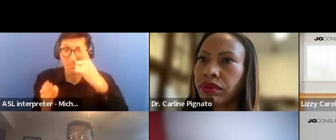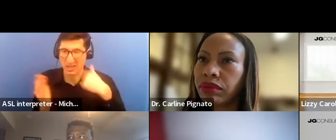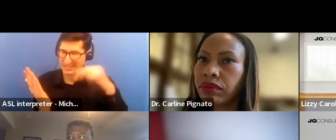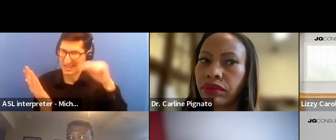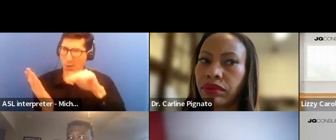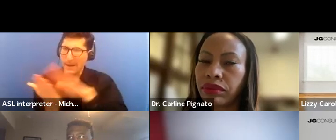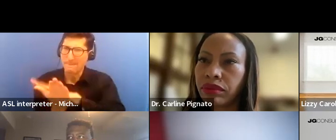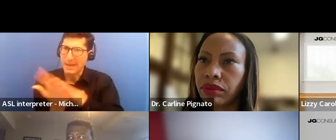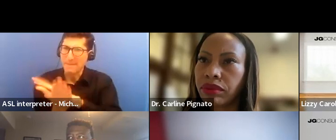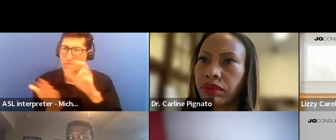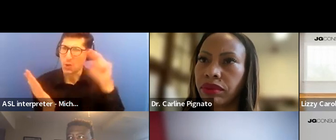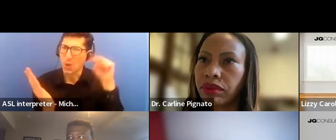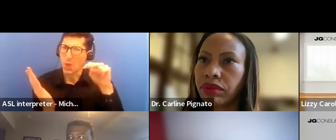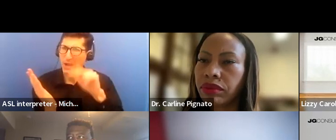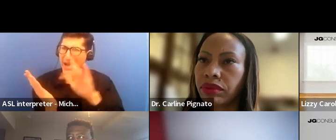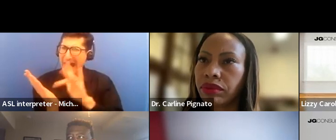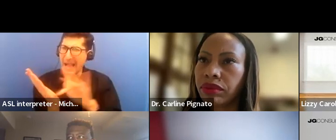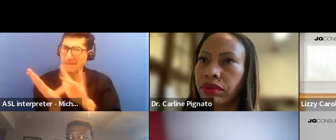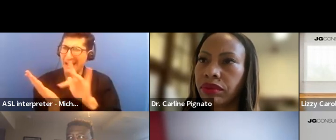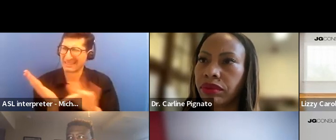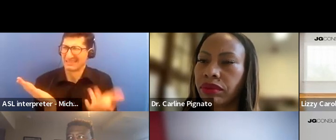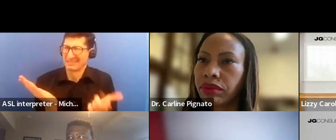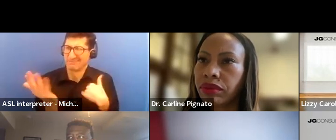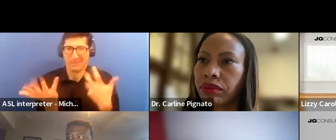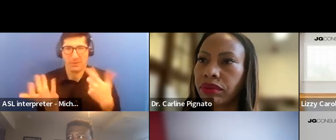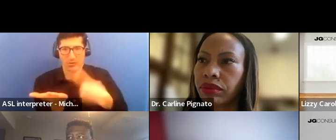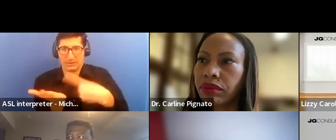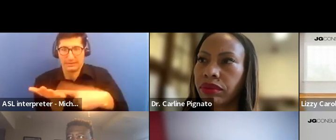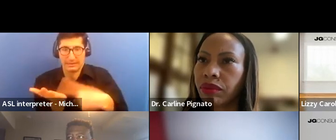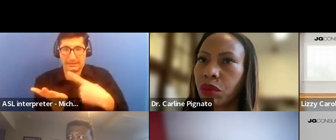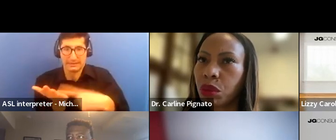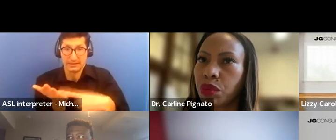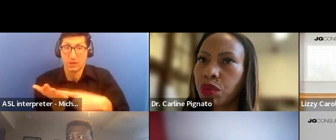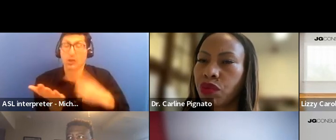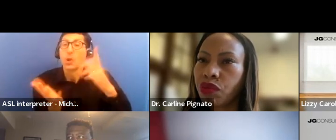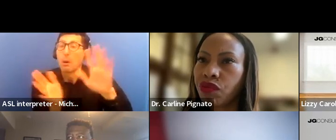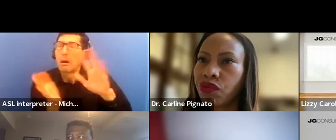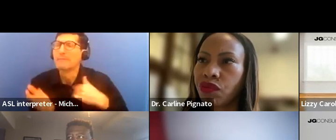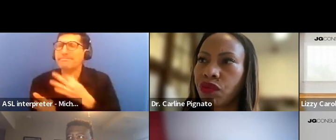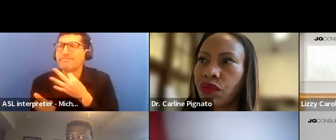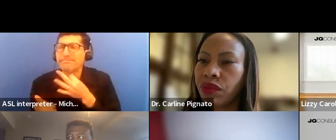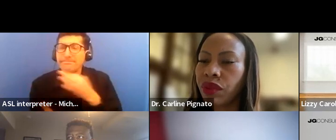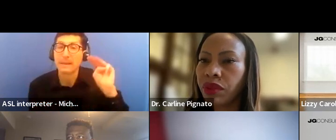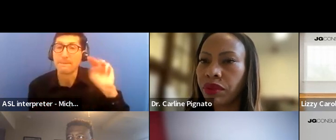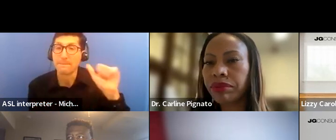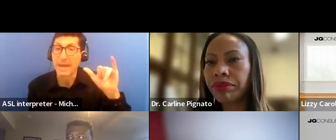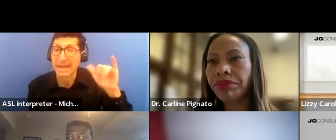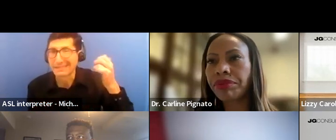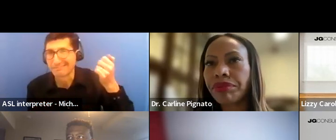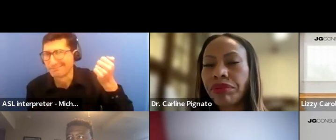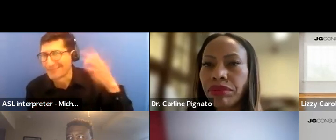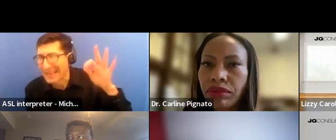iPad, that I want to discuss. So my clarifying question then is, on the 19th or 20th, whatever date